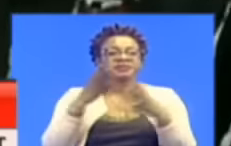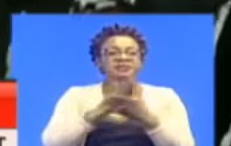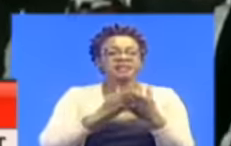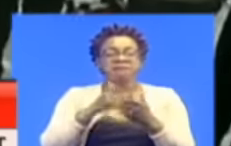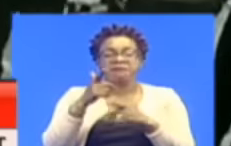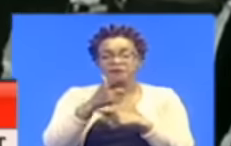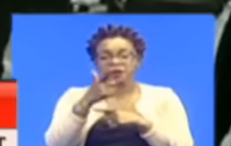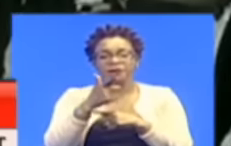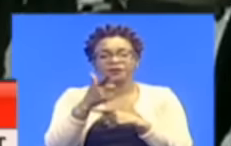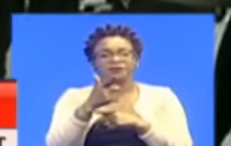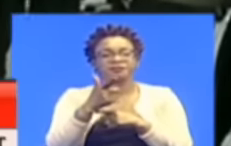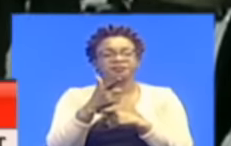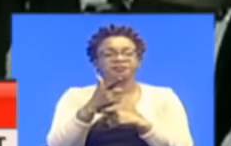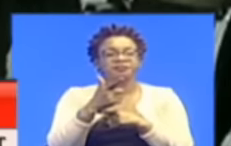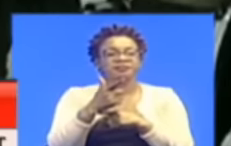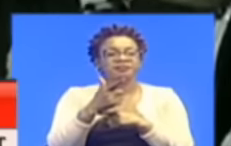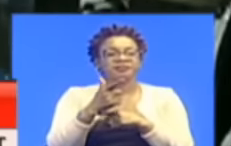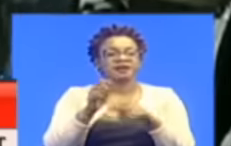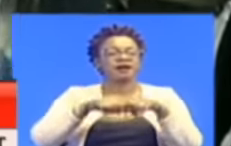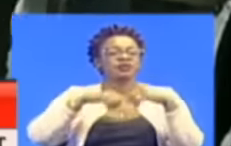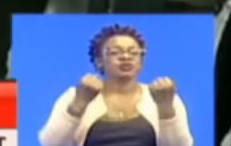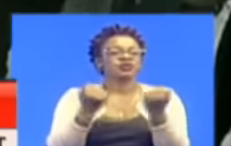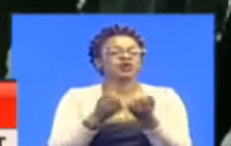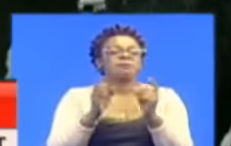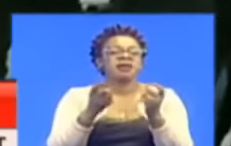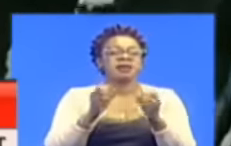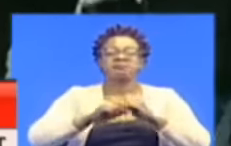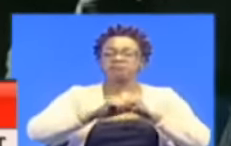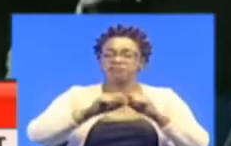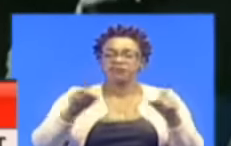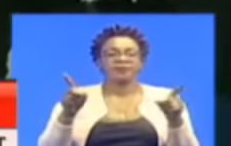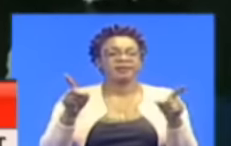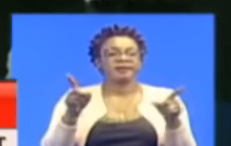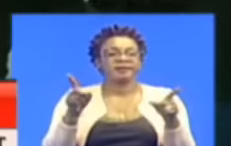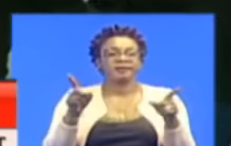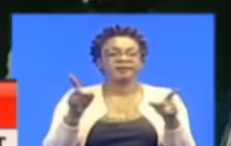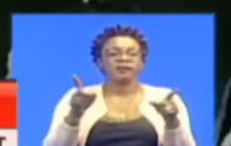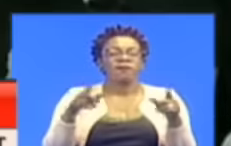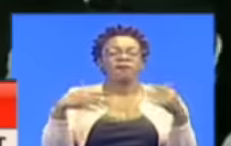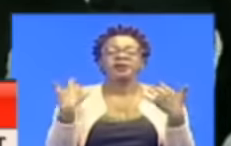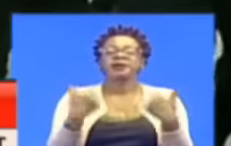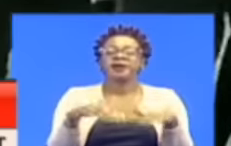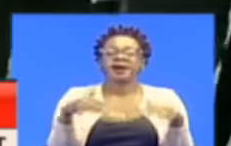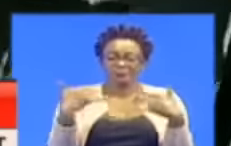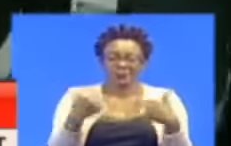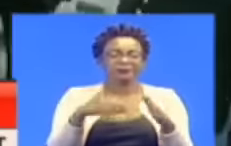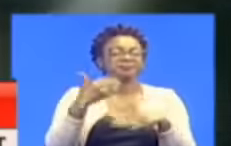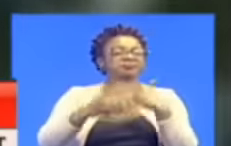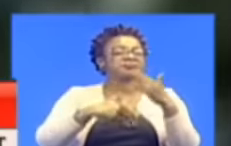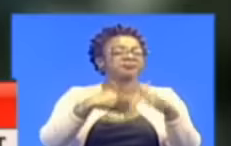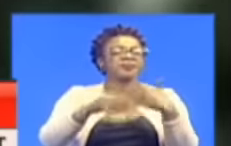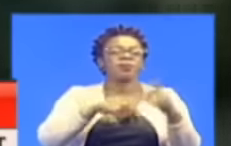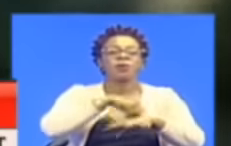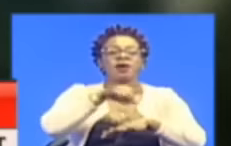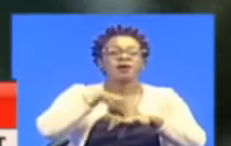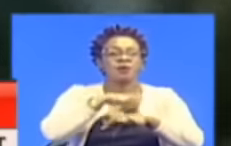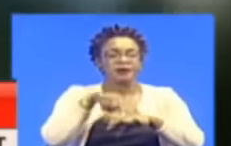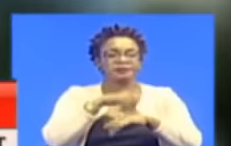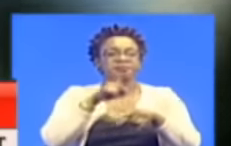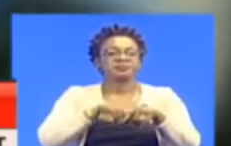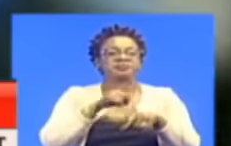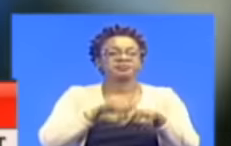videos. Then social media and word of mouth did the rest. The drama went on for close to an hour when the